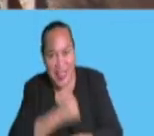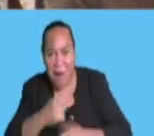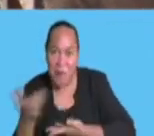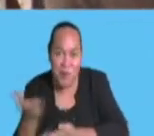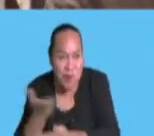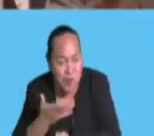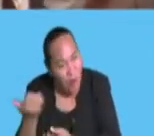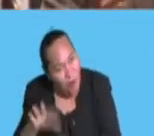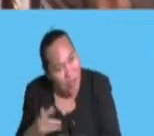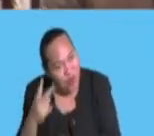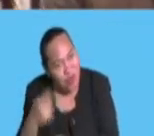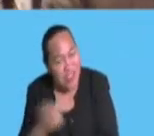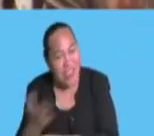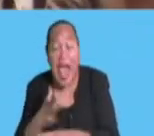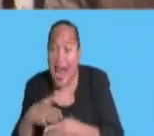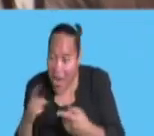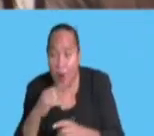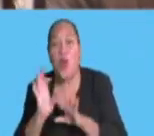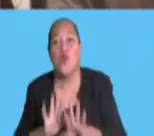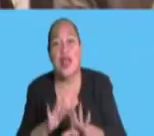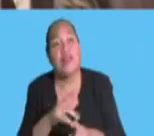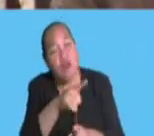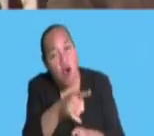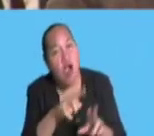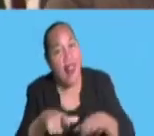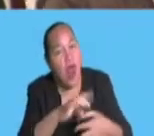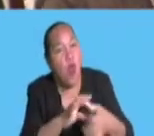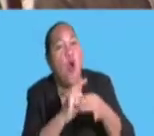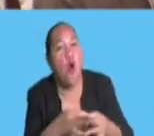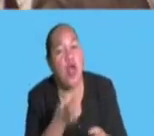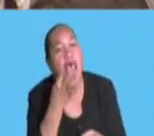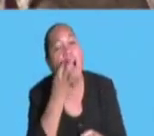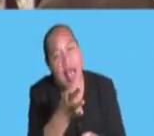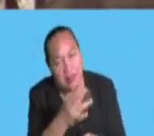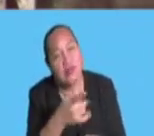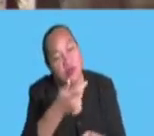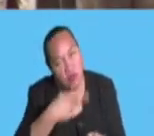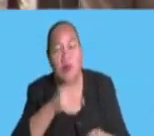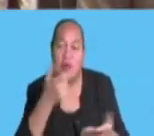been undertaken, and now we are waiting for the consent of the landowners.